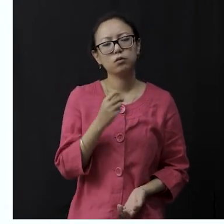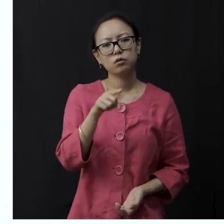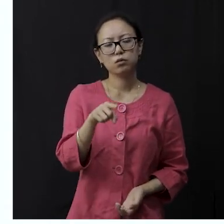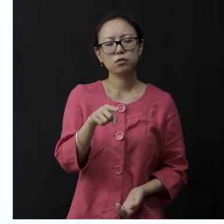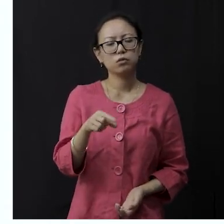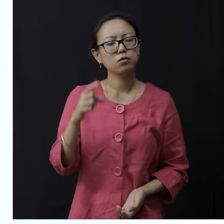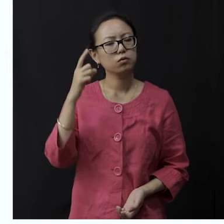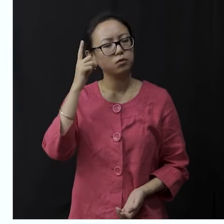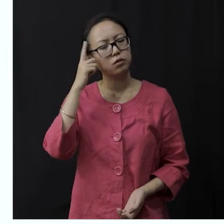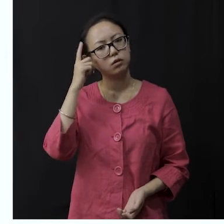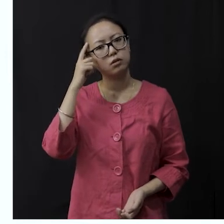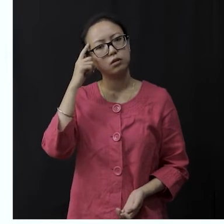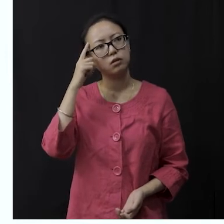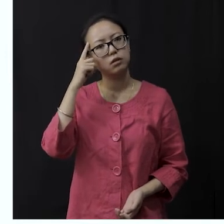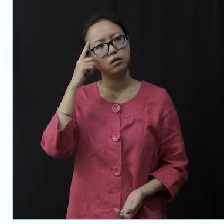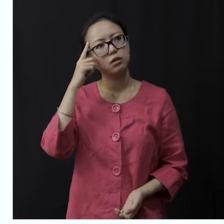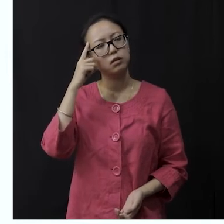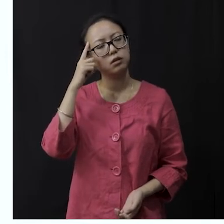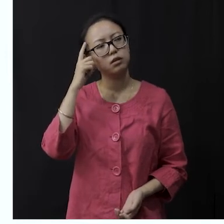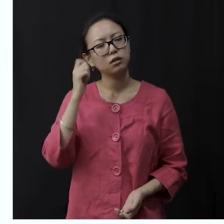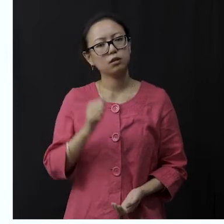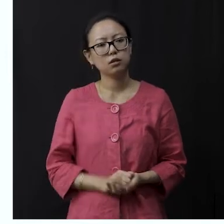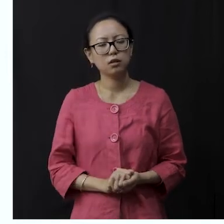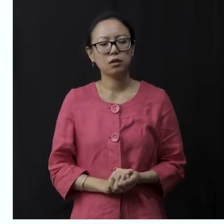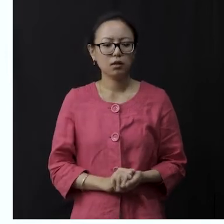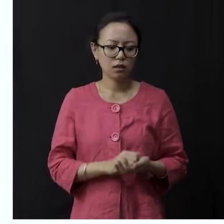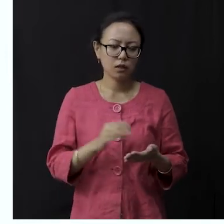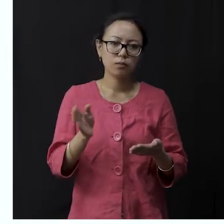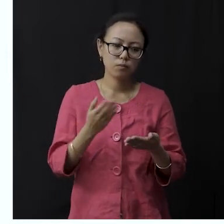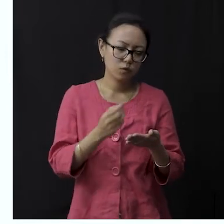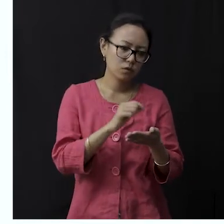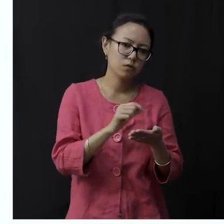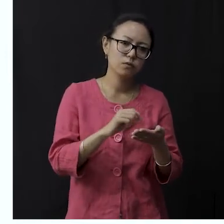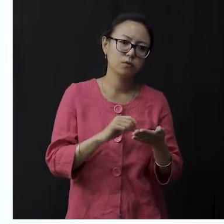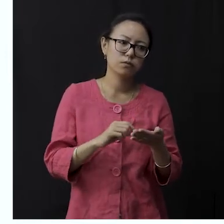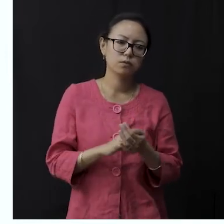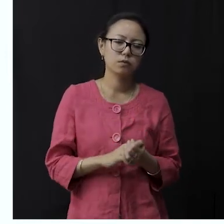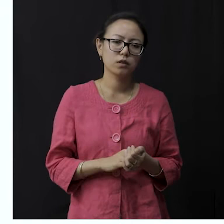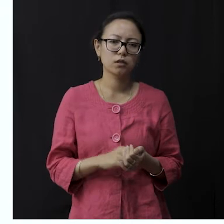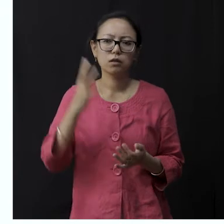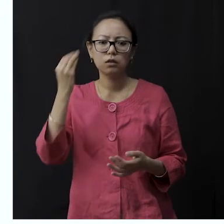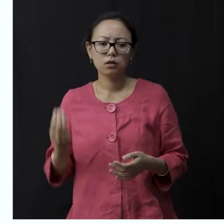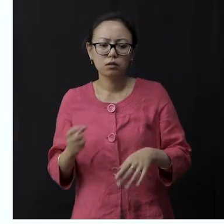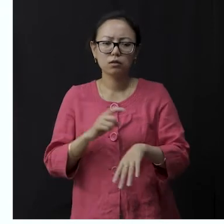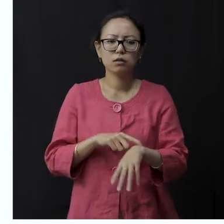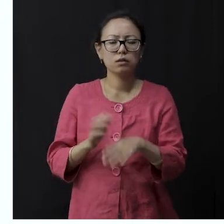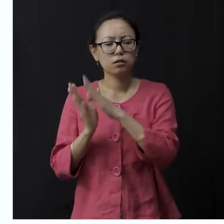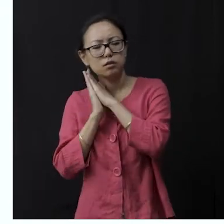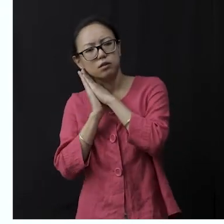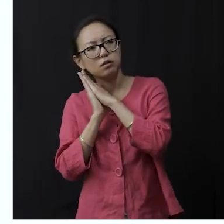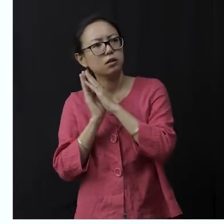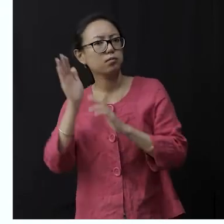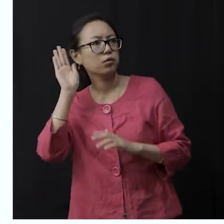properly and to make some note on what are the things that you hear when you sleep, okay? Or